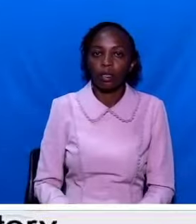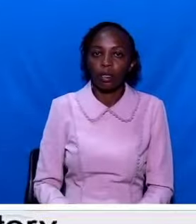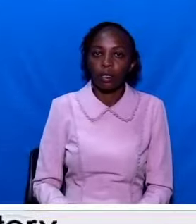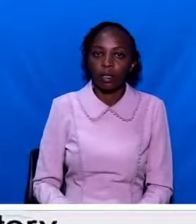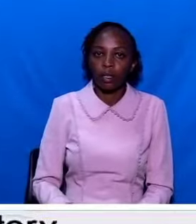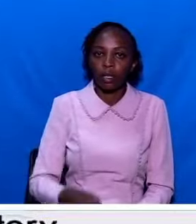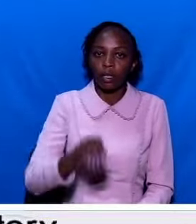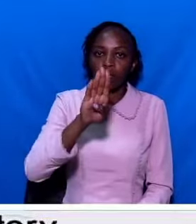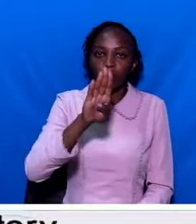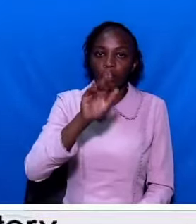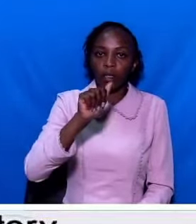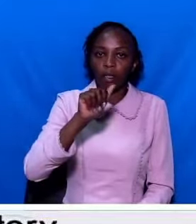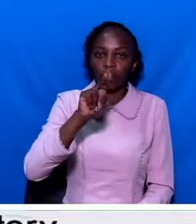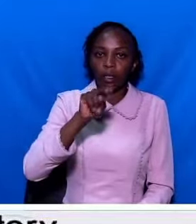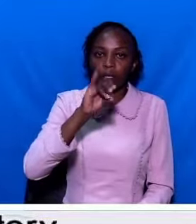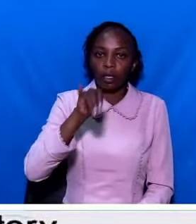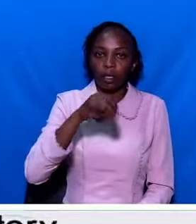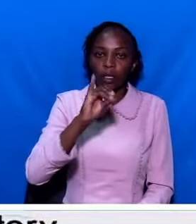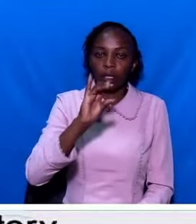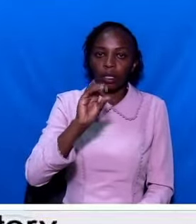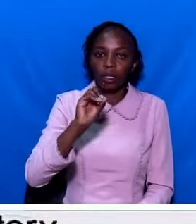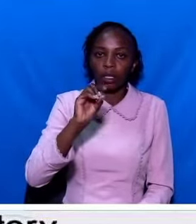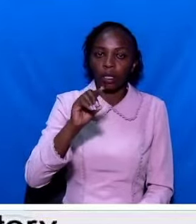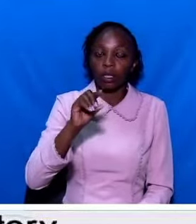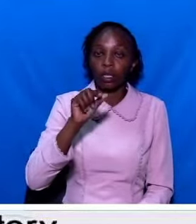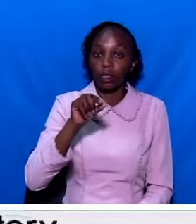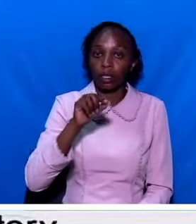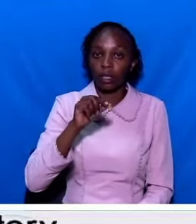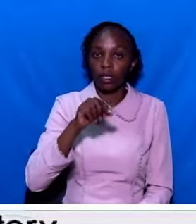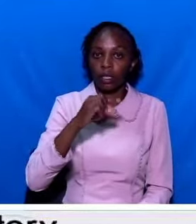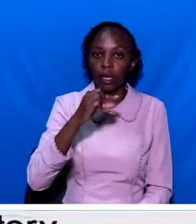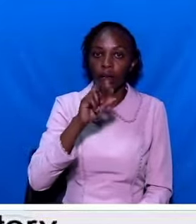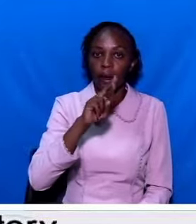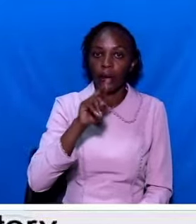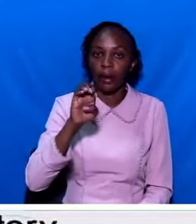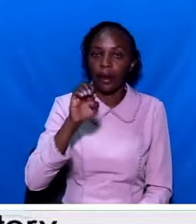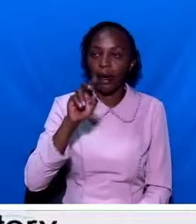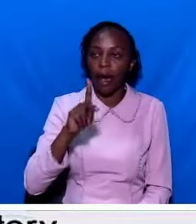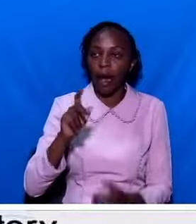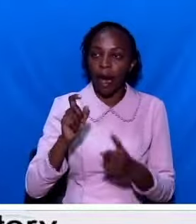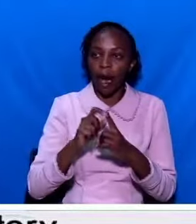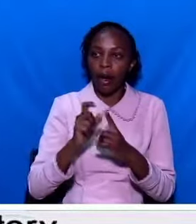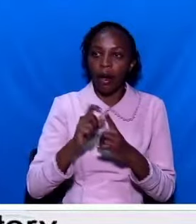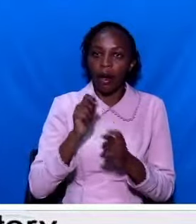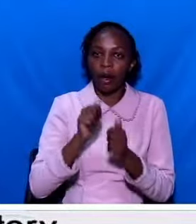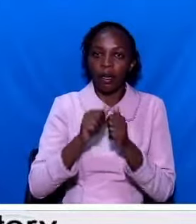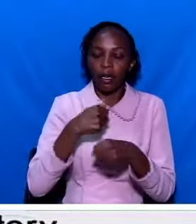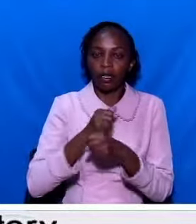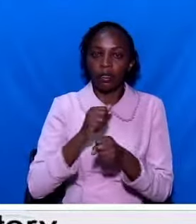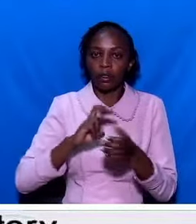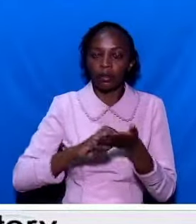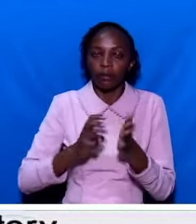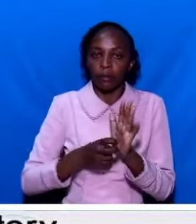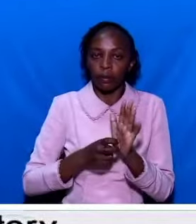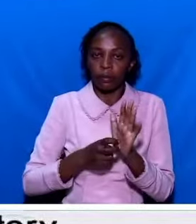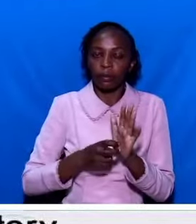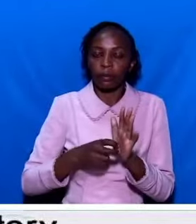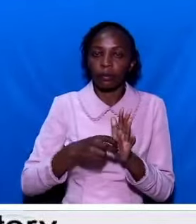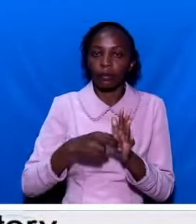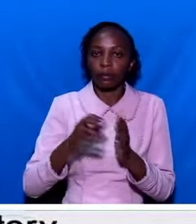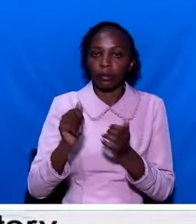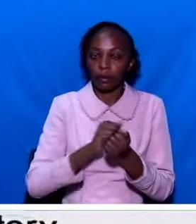neighbor banjo. Hallelujah. It's a Greek word. It means to destroy that pot.